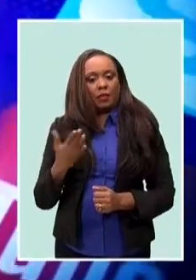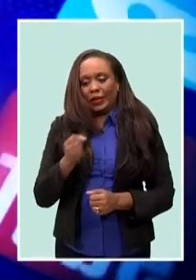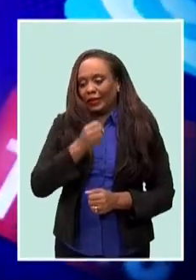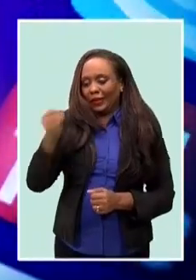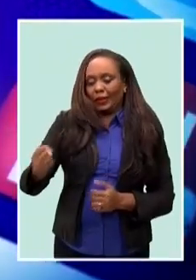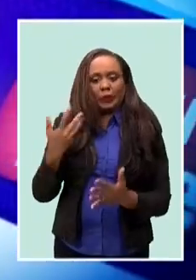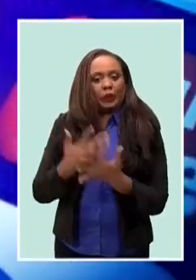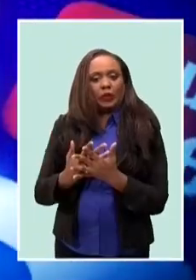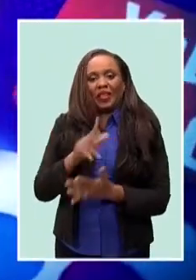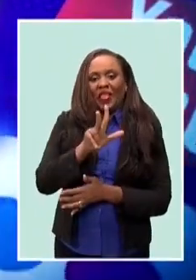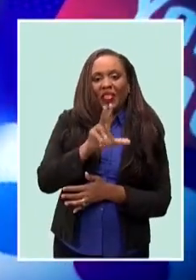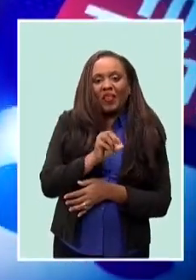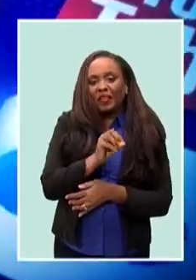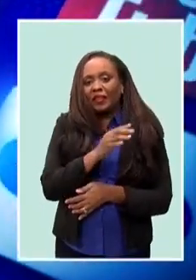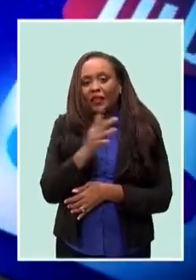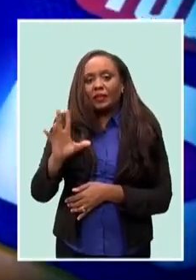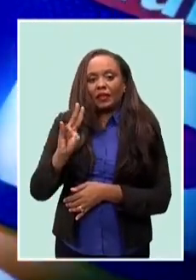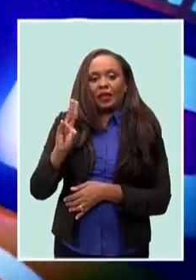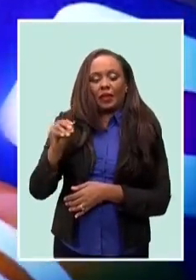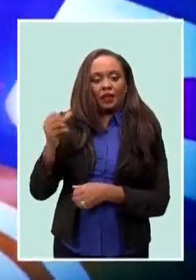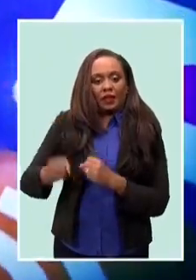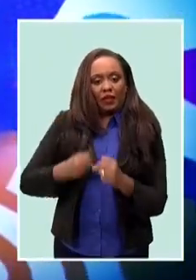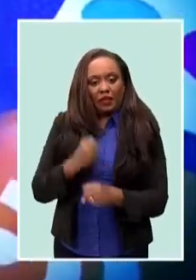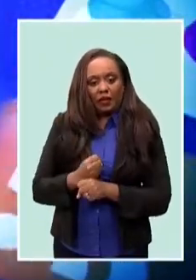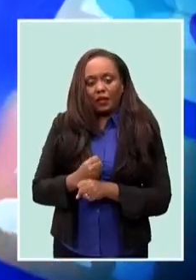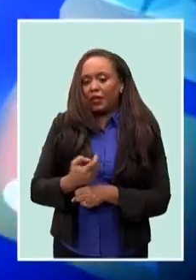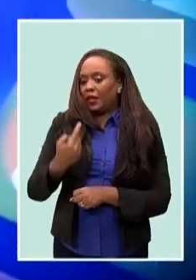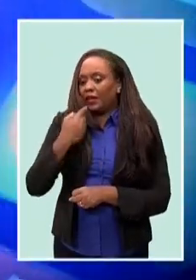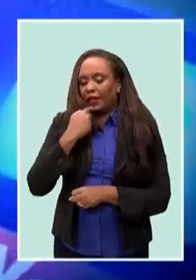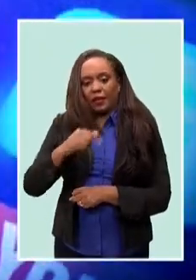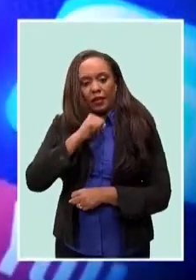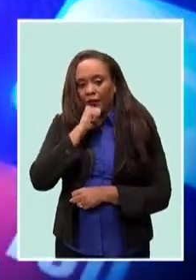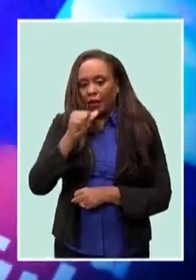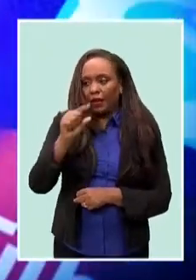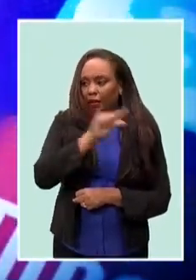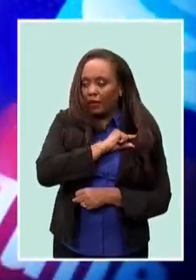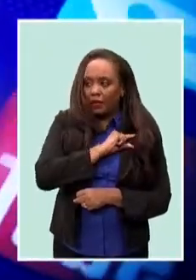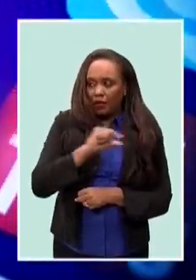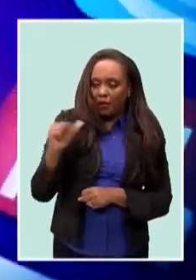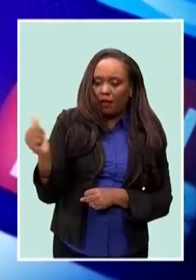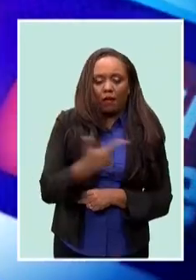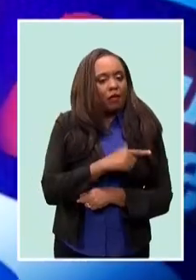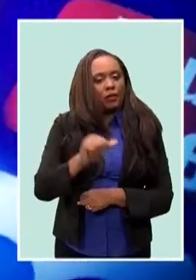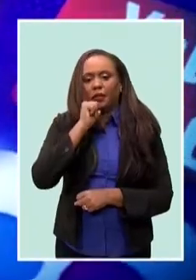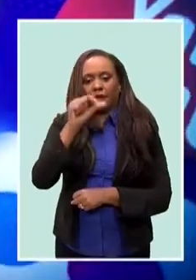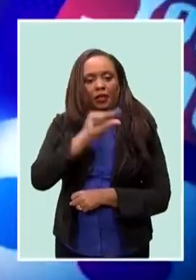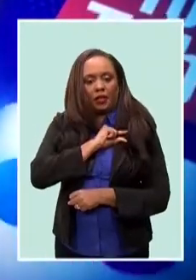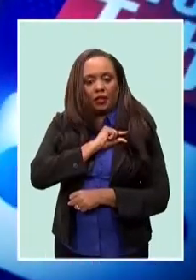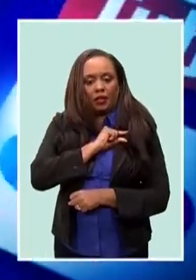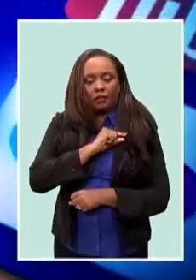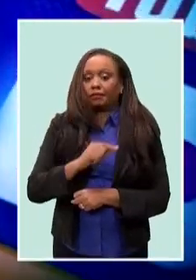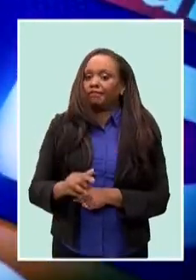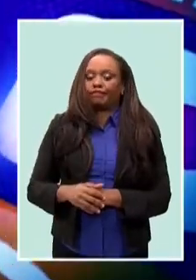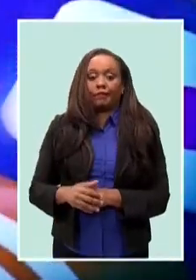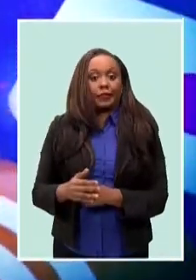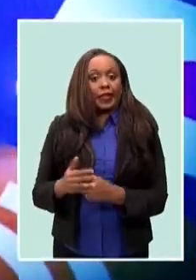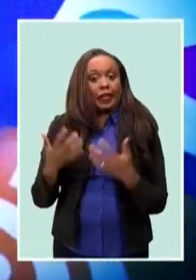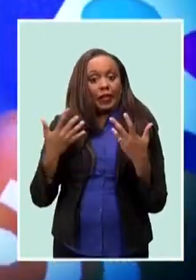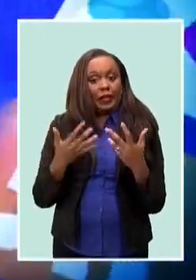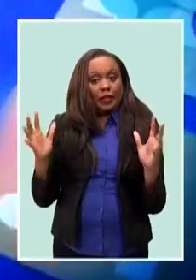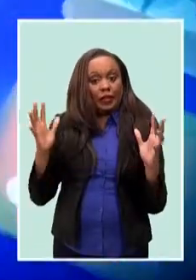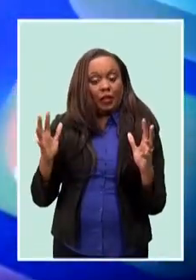and 70 years in prison if he's convicted. He's pleaded not guilty to all of those charges. And that's all the time we